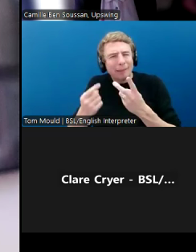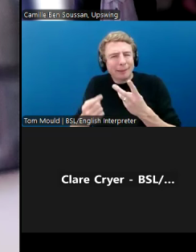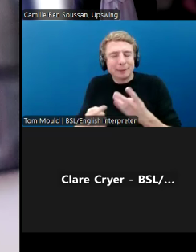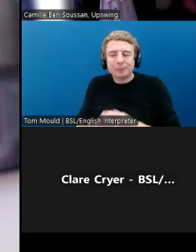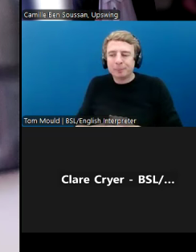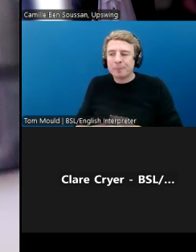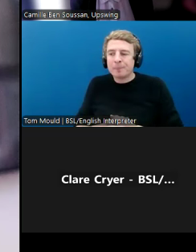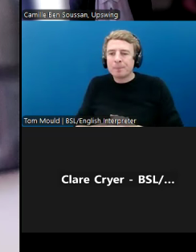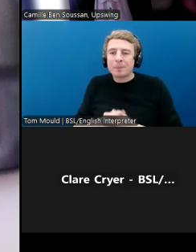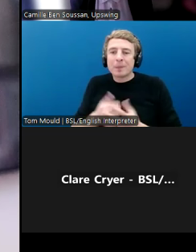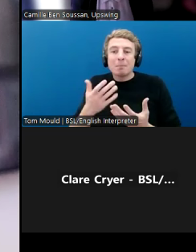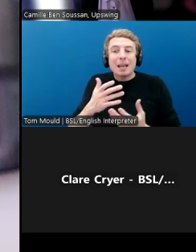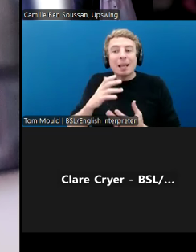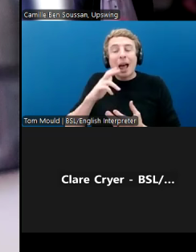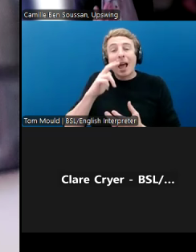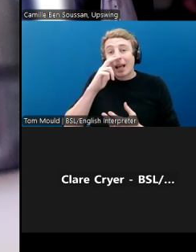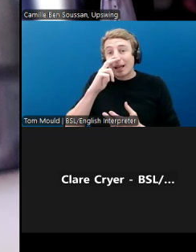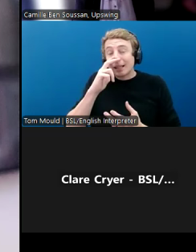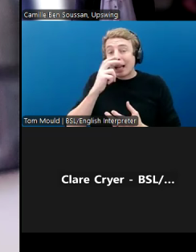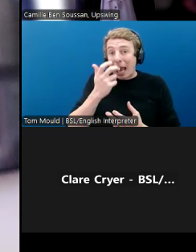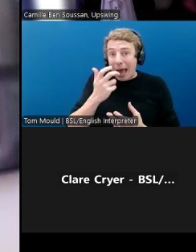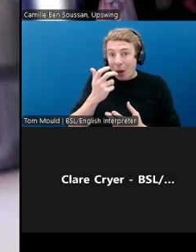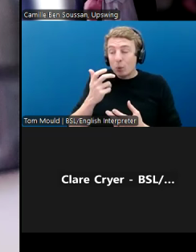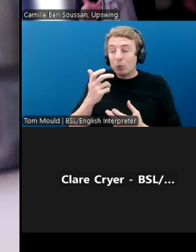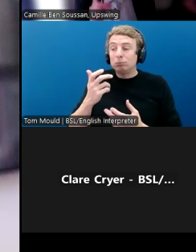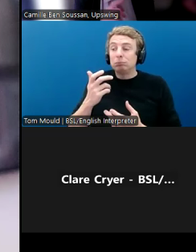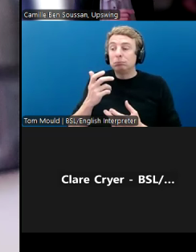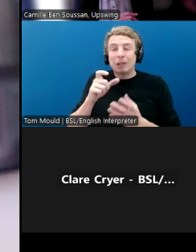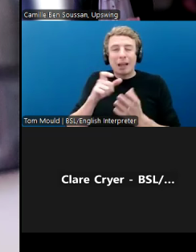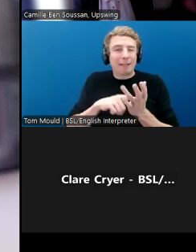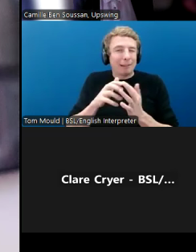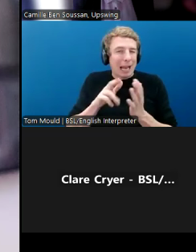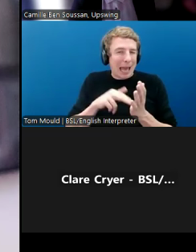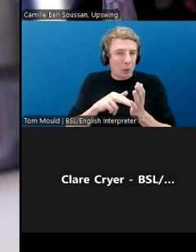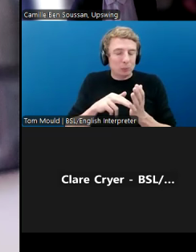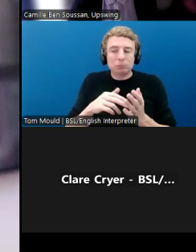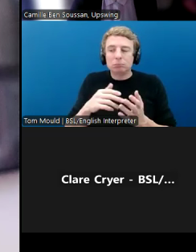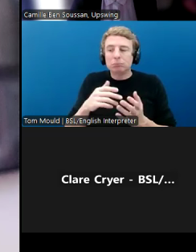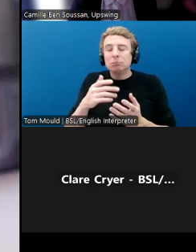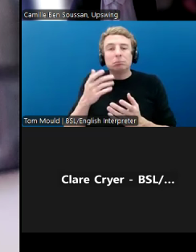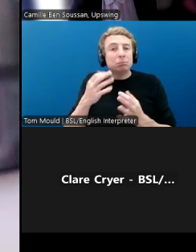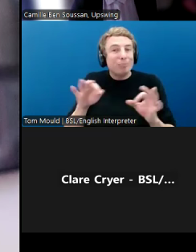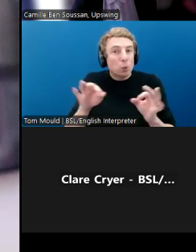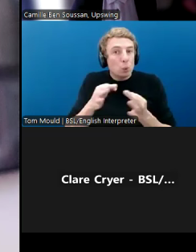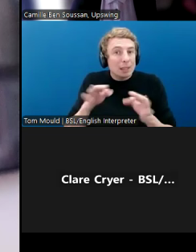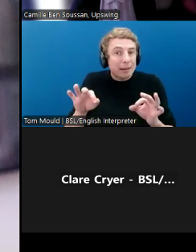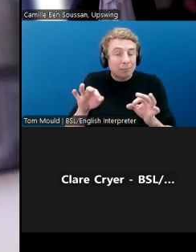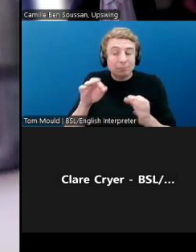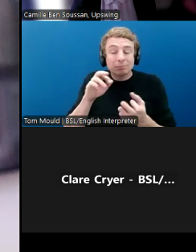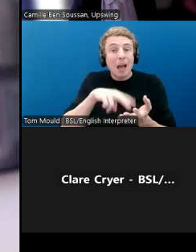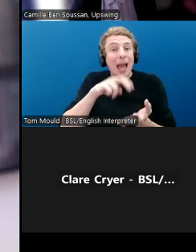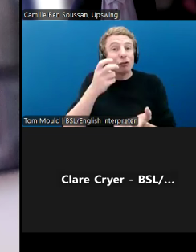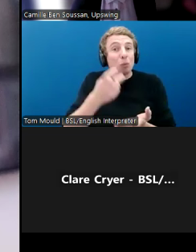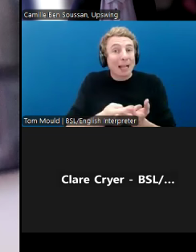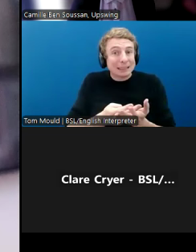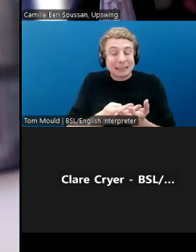music, clowning, illusions, juggling, and acrobatics, and some aerial work as well. We explored and tested